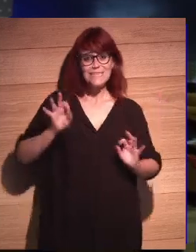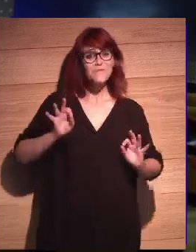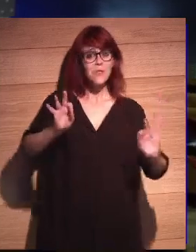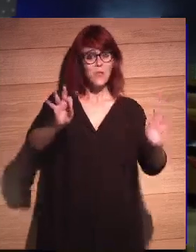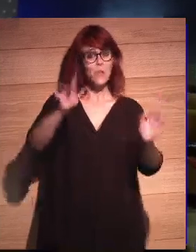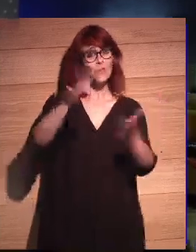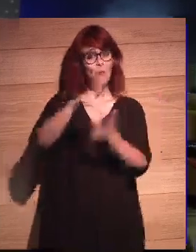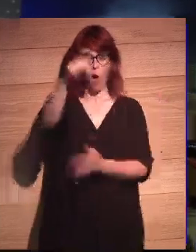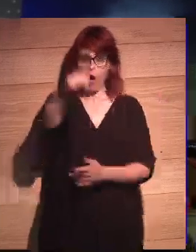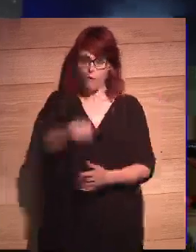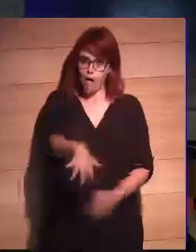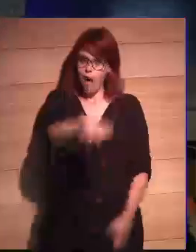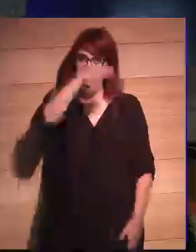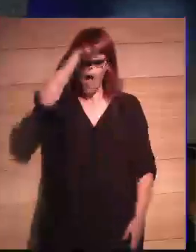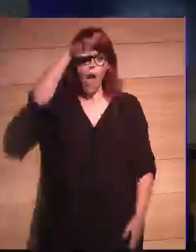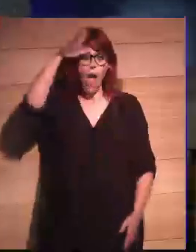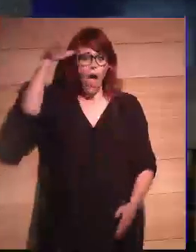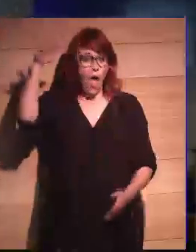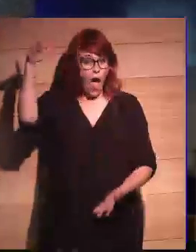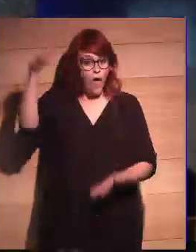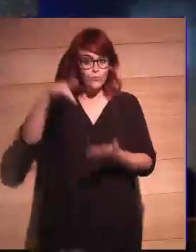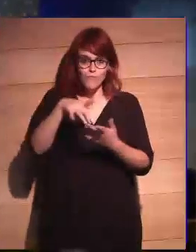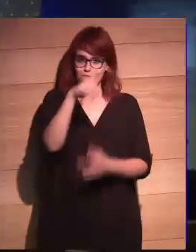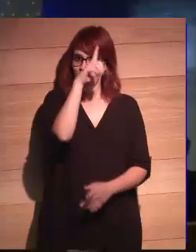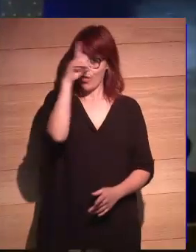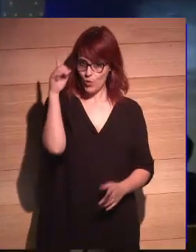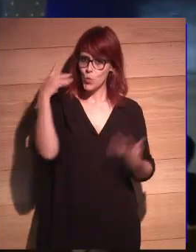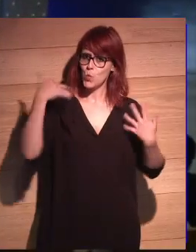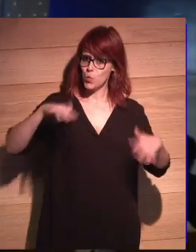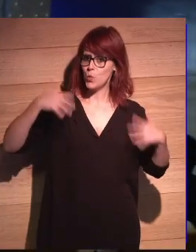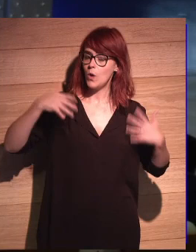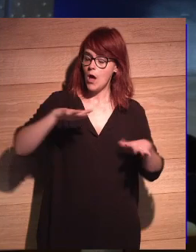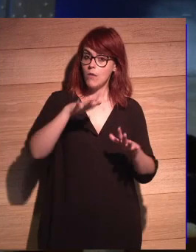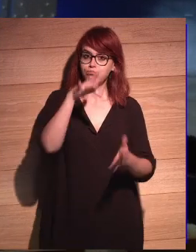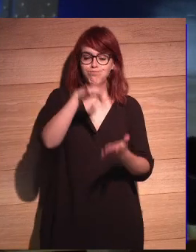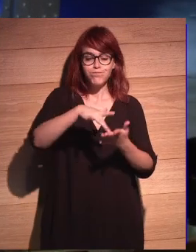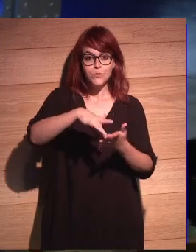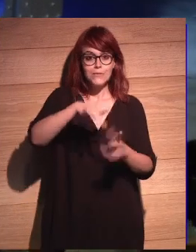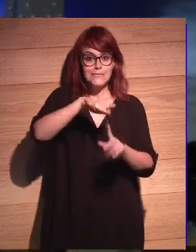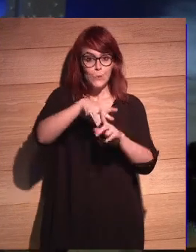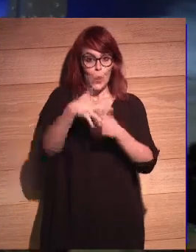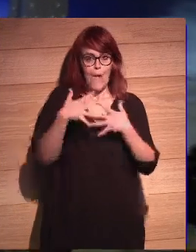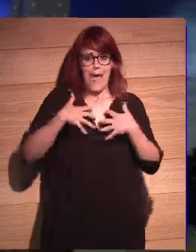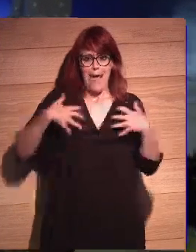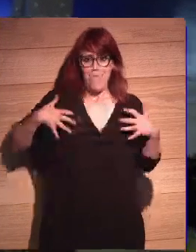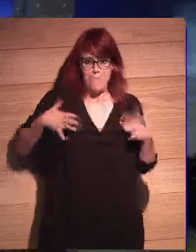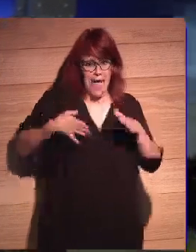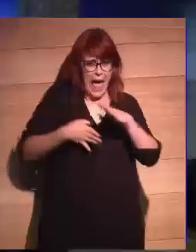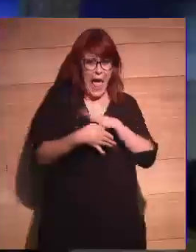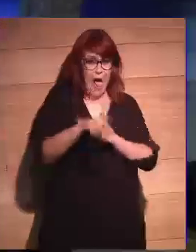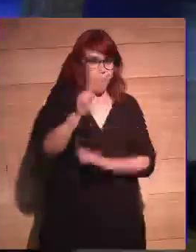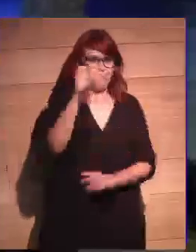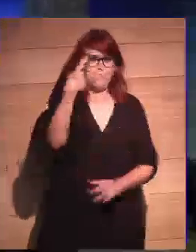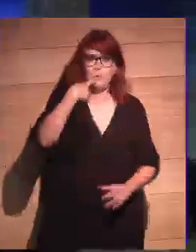here today, especially today when Madrid is so hot. It's really hard to get to